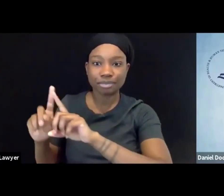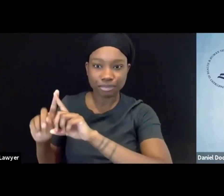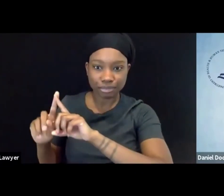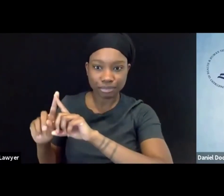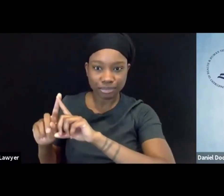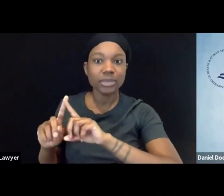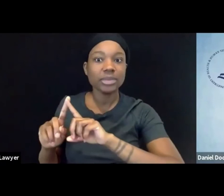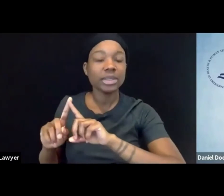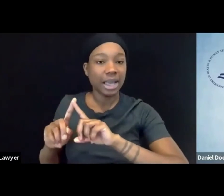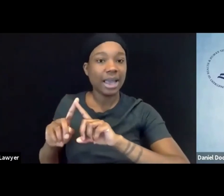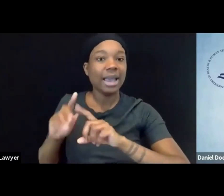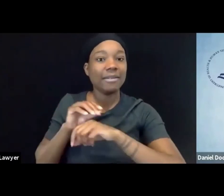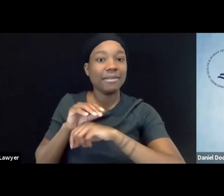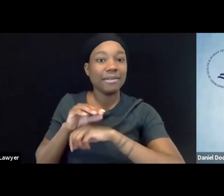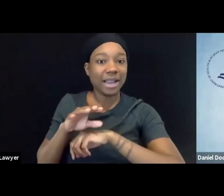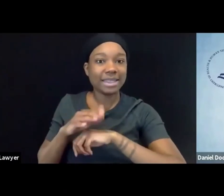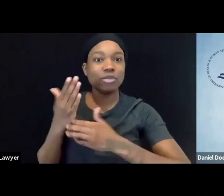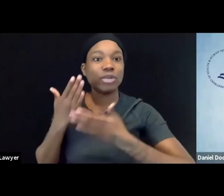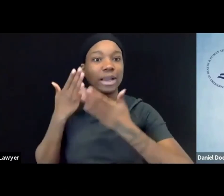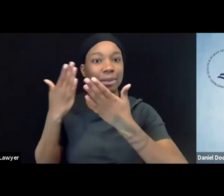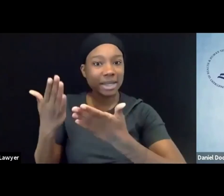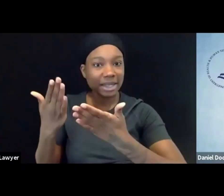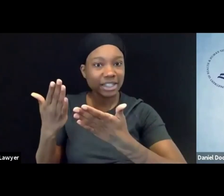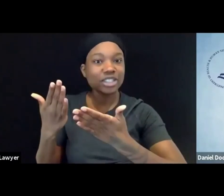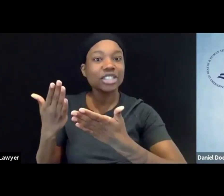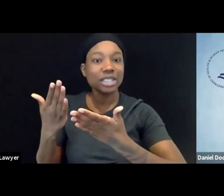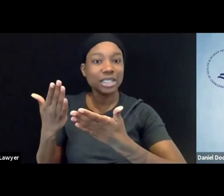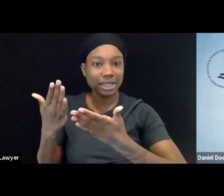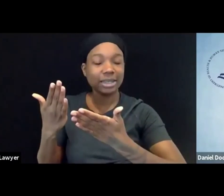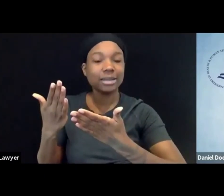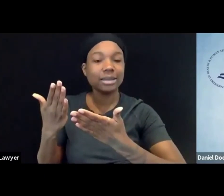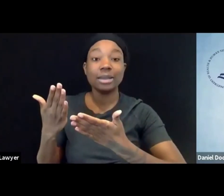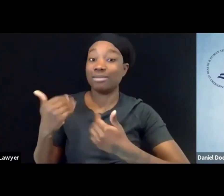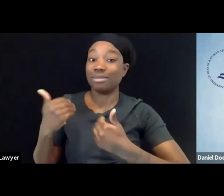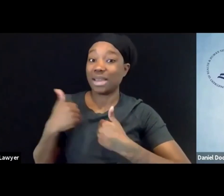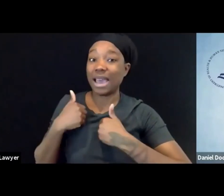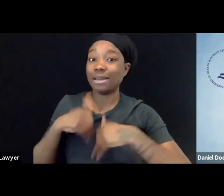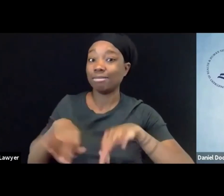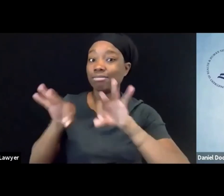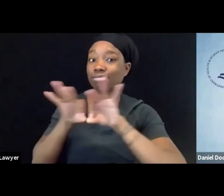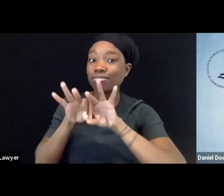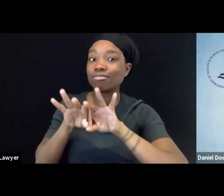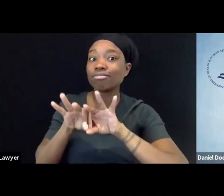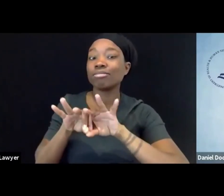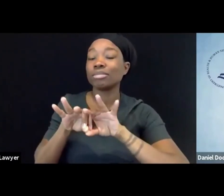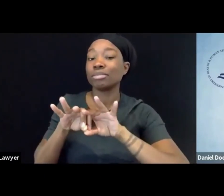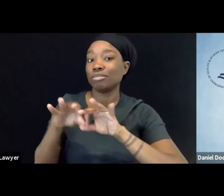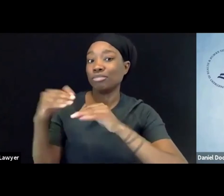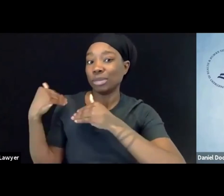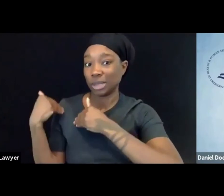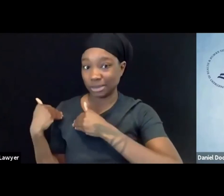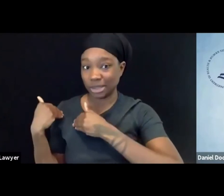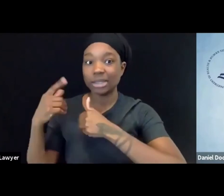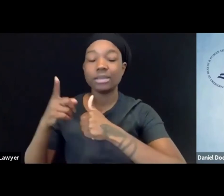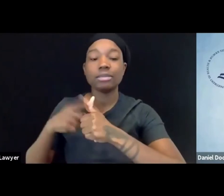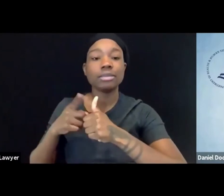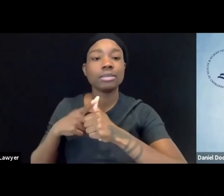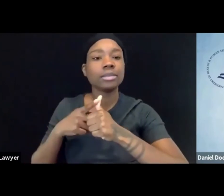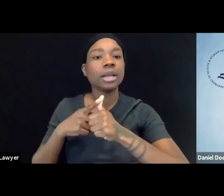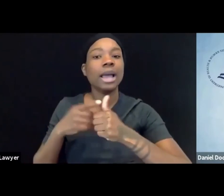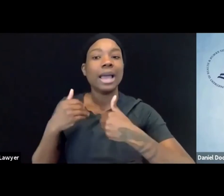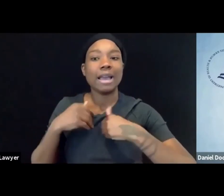and they are charged with the following key duties. First off, evaluating preparedness for and response to public